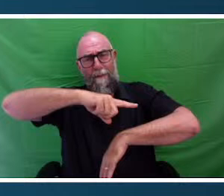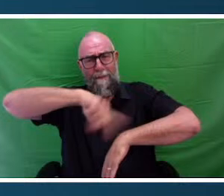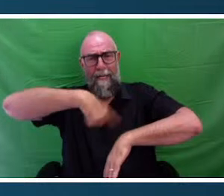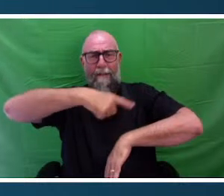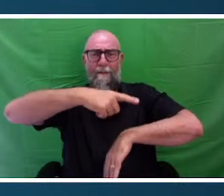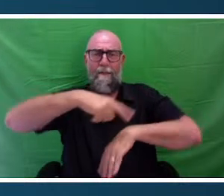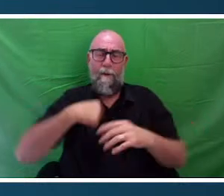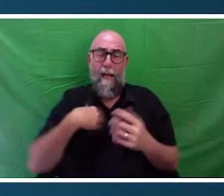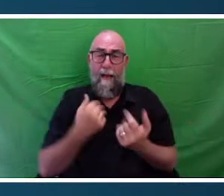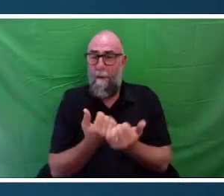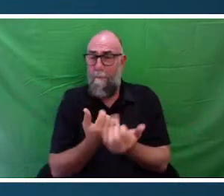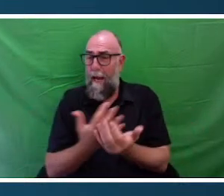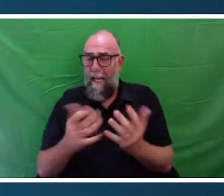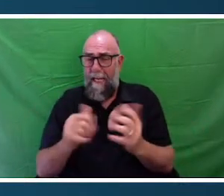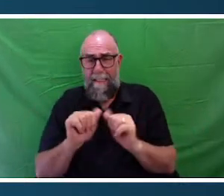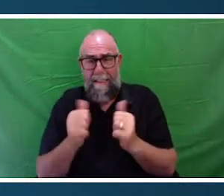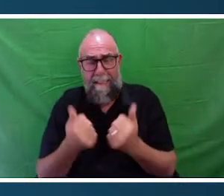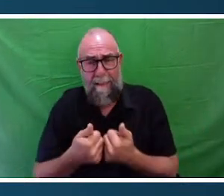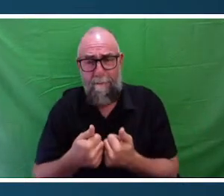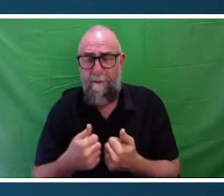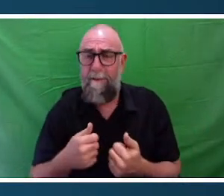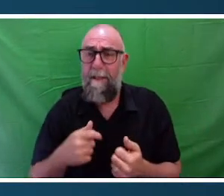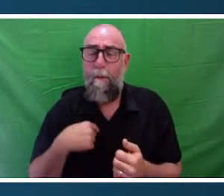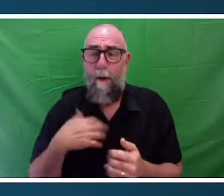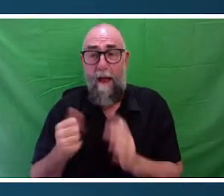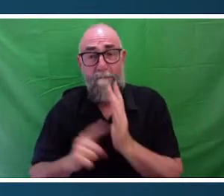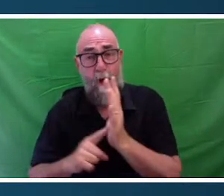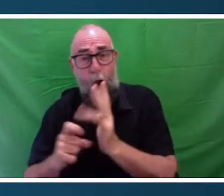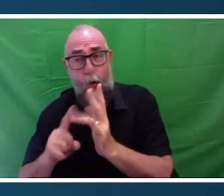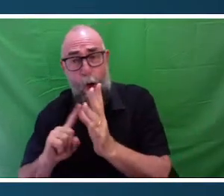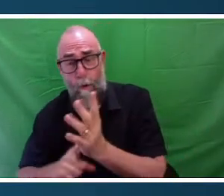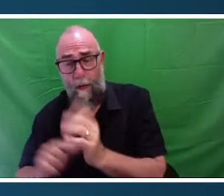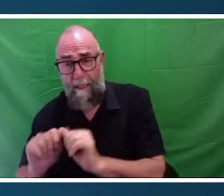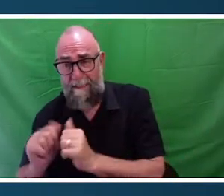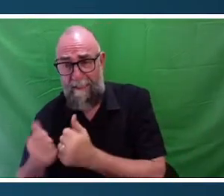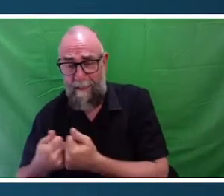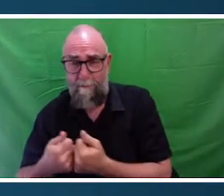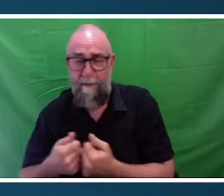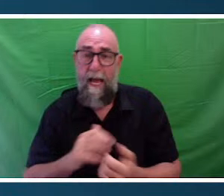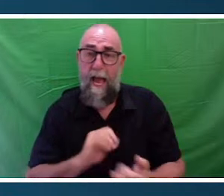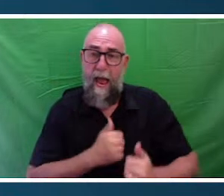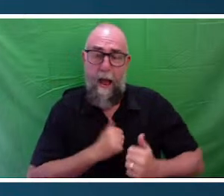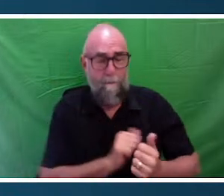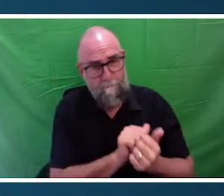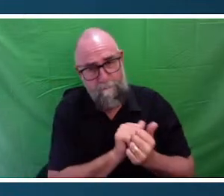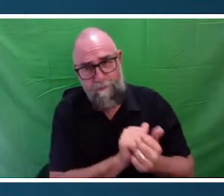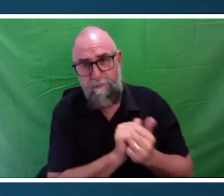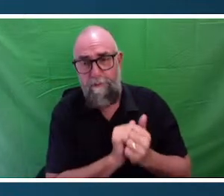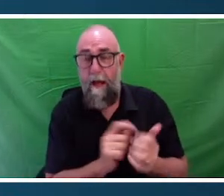who are local teams, our partners, especially the labor sending units in